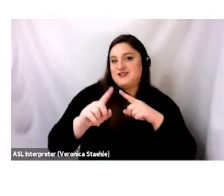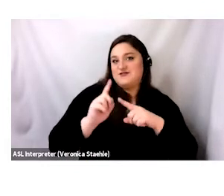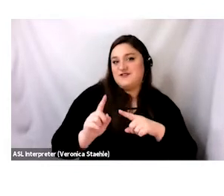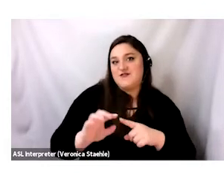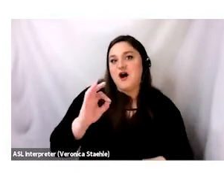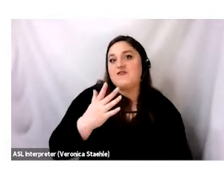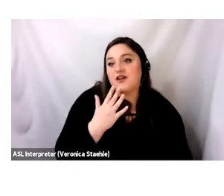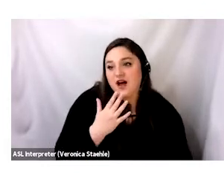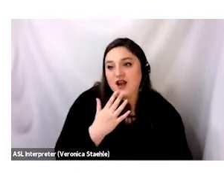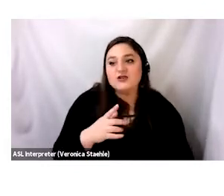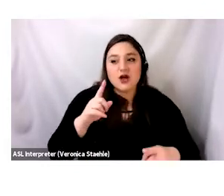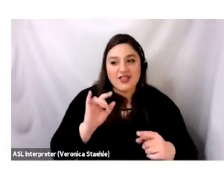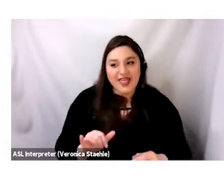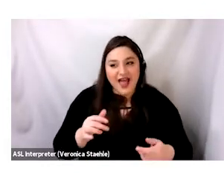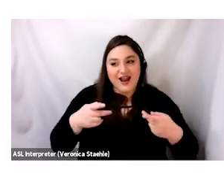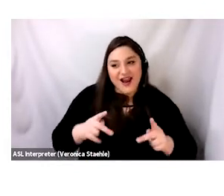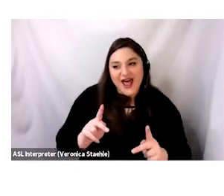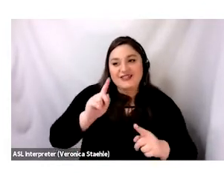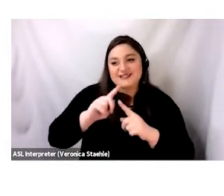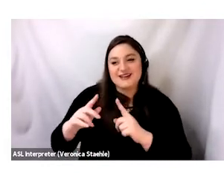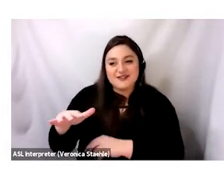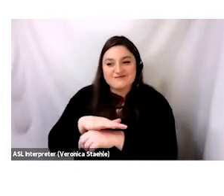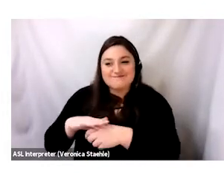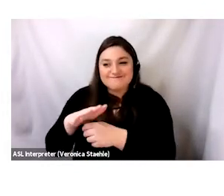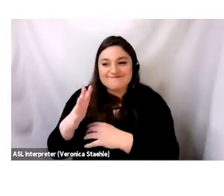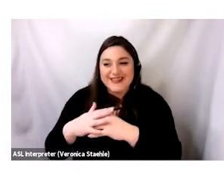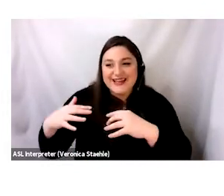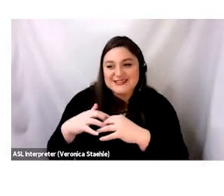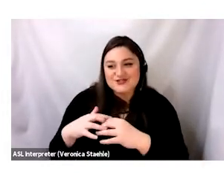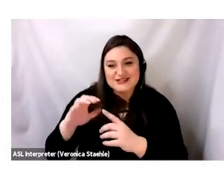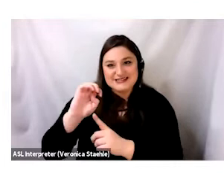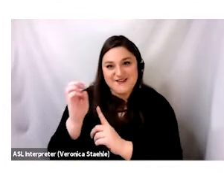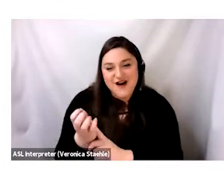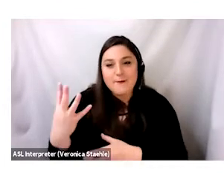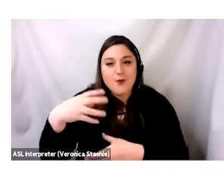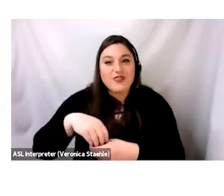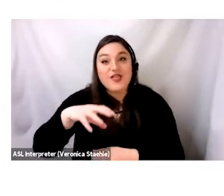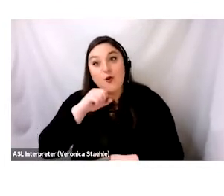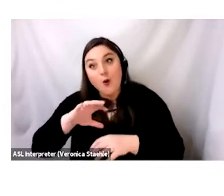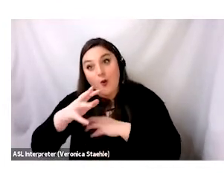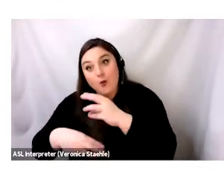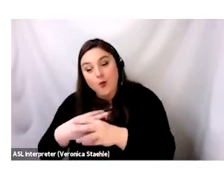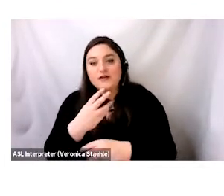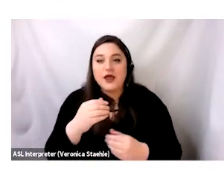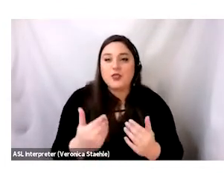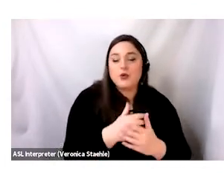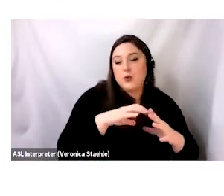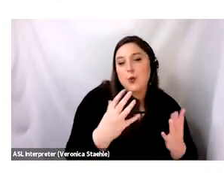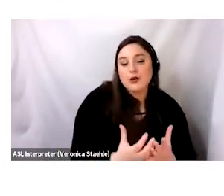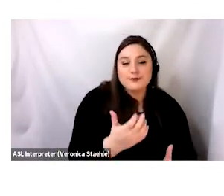these varieties of cotton were mostly adapted to the different indigenous